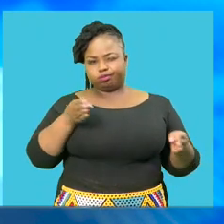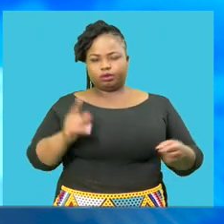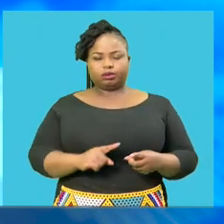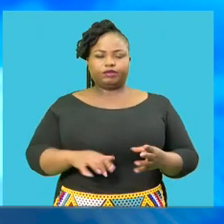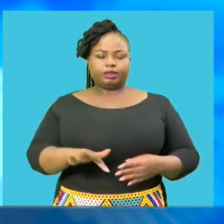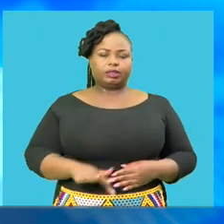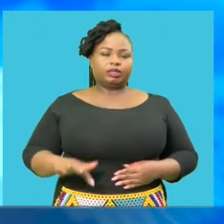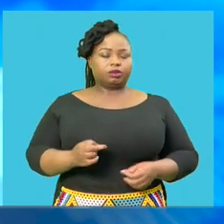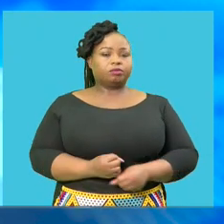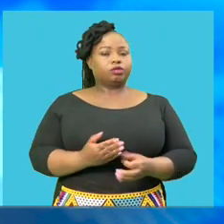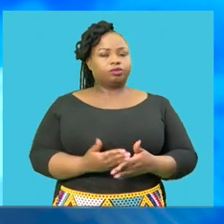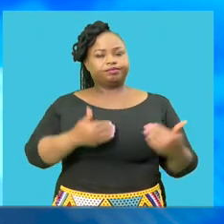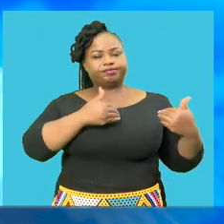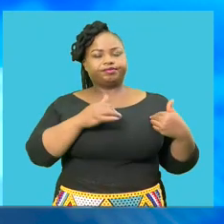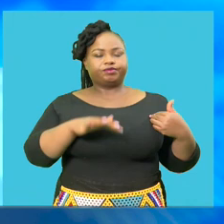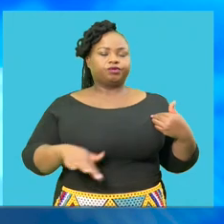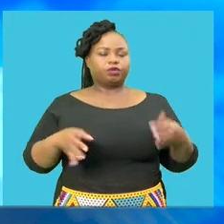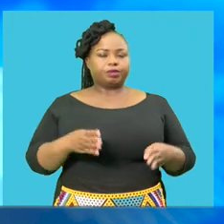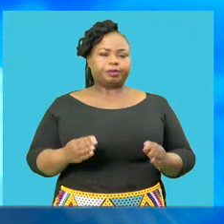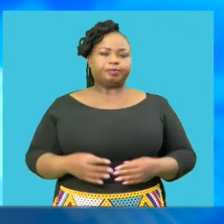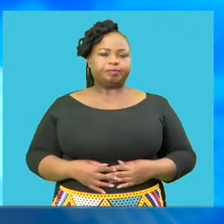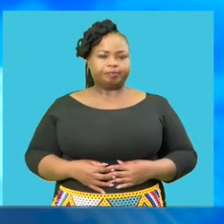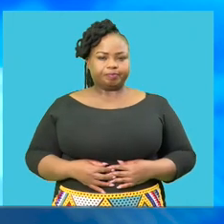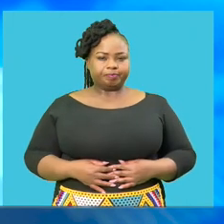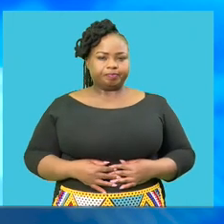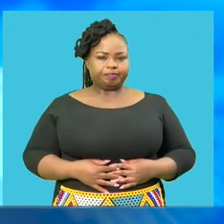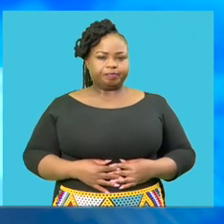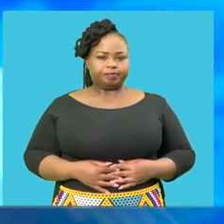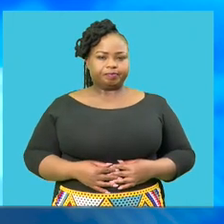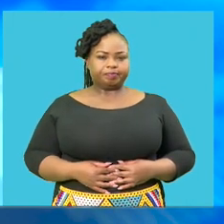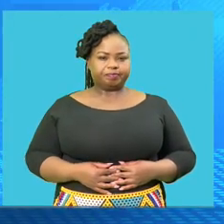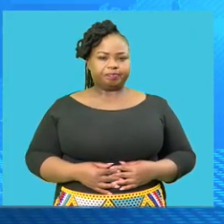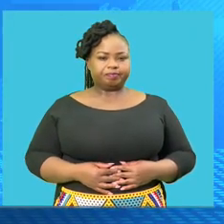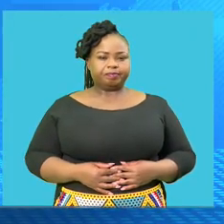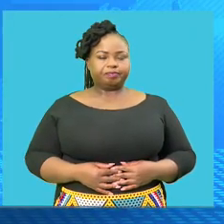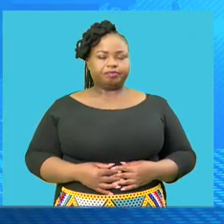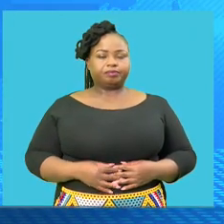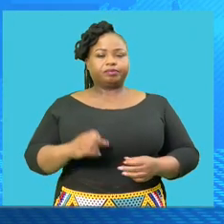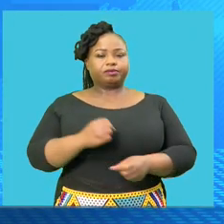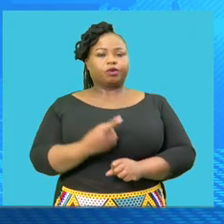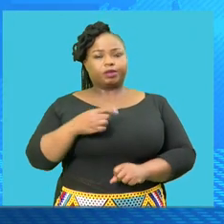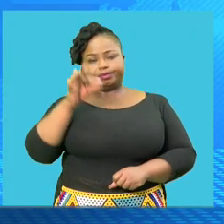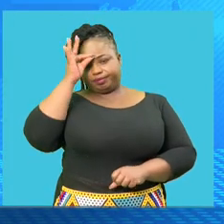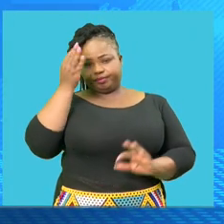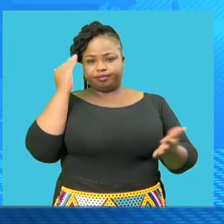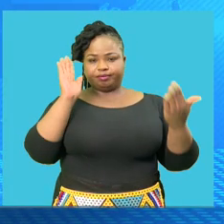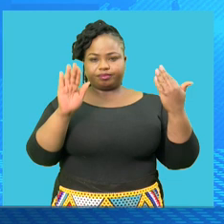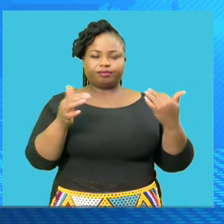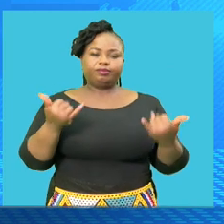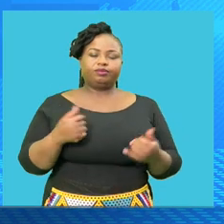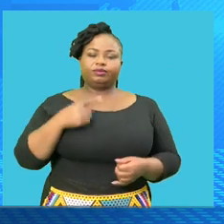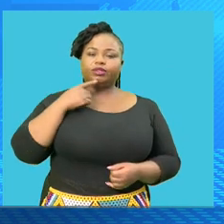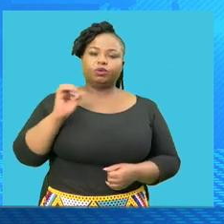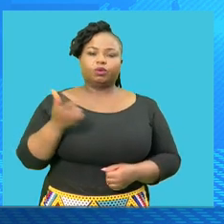dalatu enu tunsegi sa ukusele kwe zindlele nagulundu usugulonge luna mklanji hauten traffic police is calling on